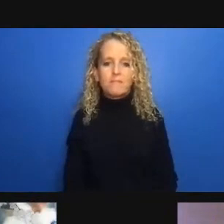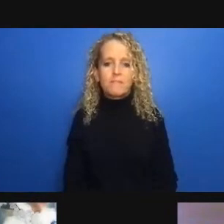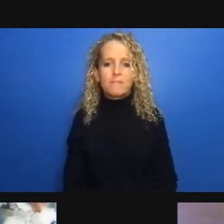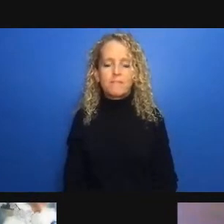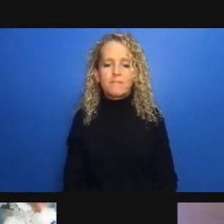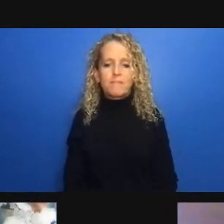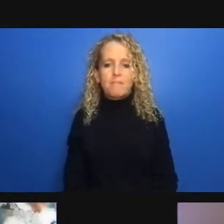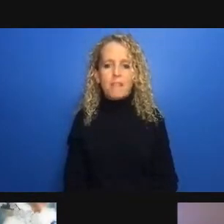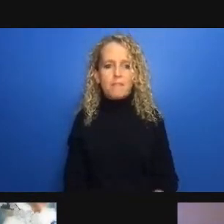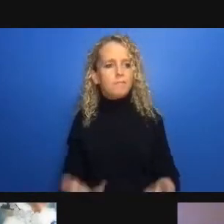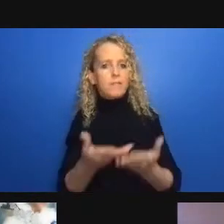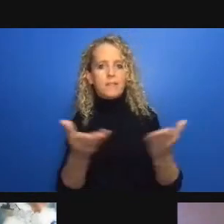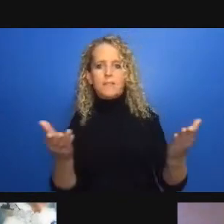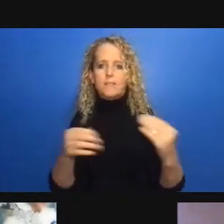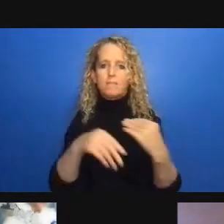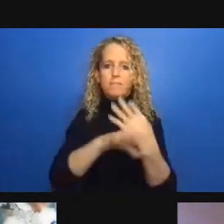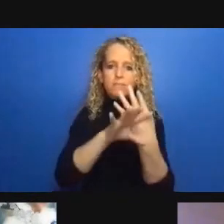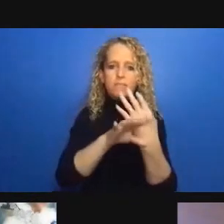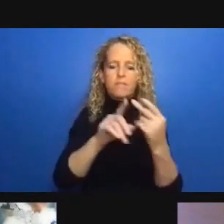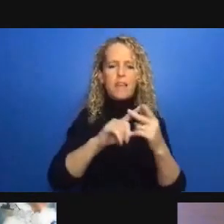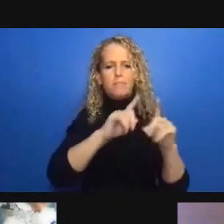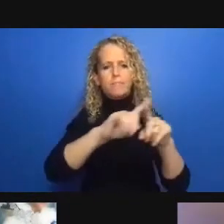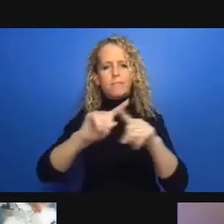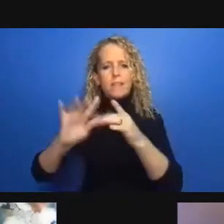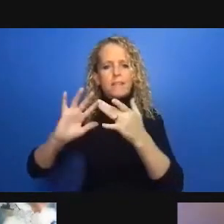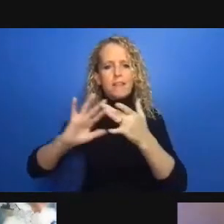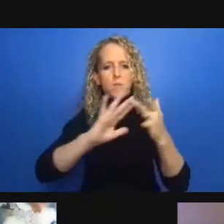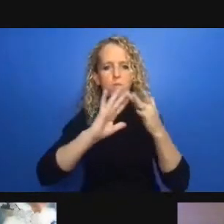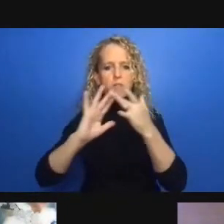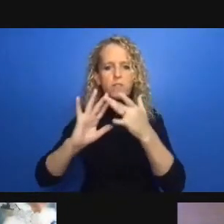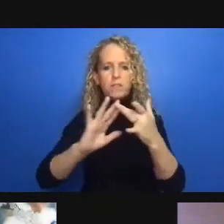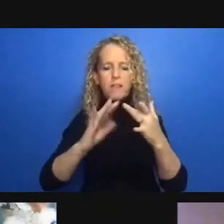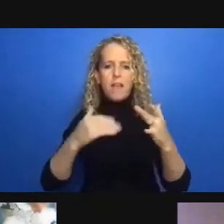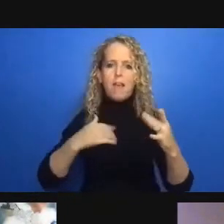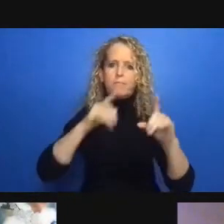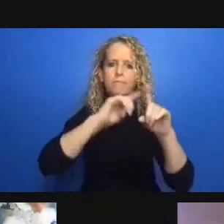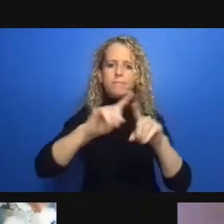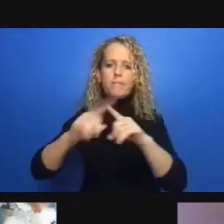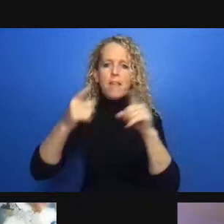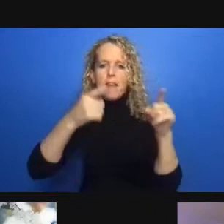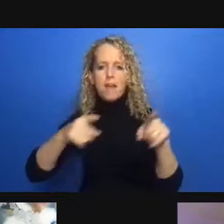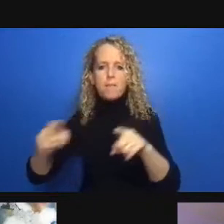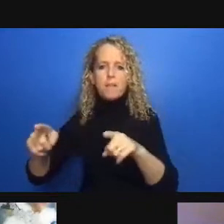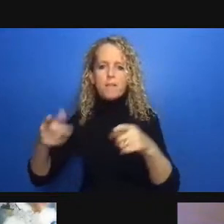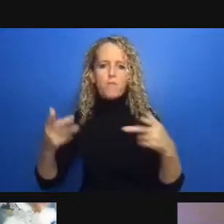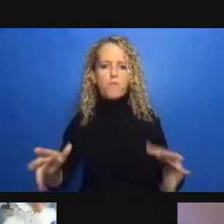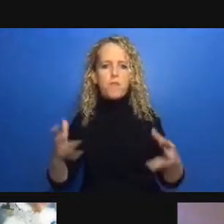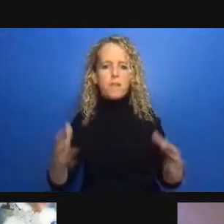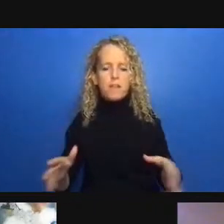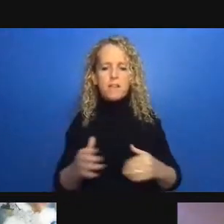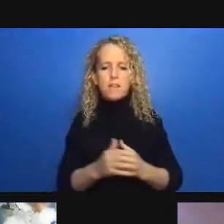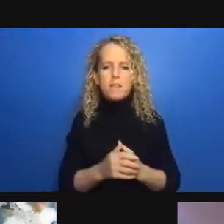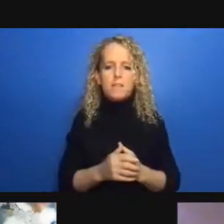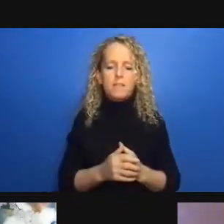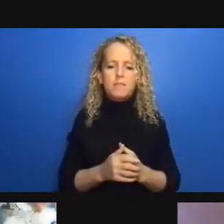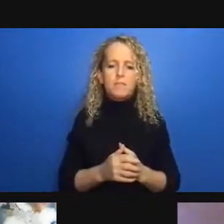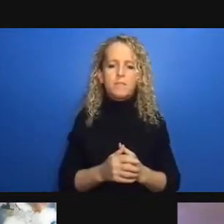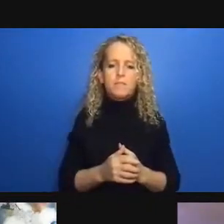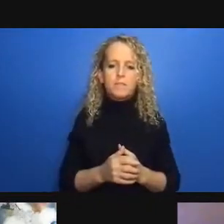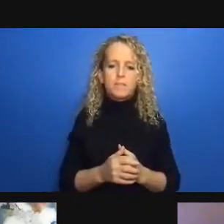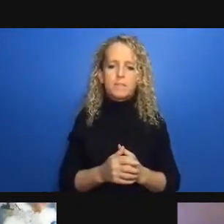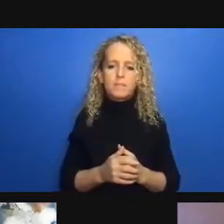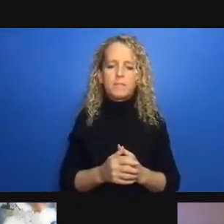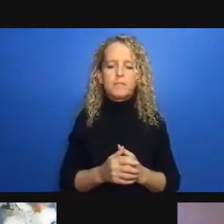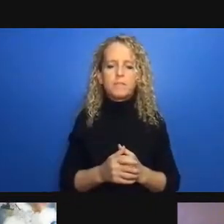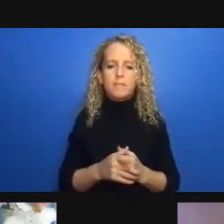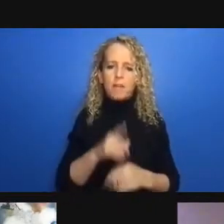these networks, and there are many things underway already. So I think, Jolene, you could probably speak to this too, but there are definitely, the answer